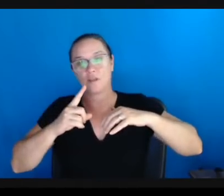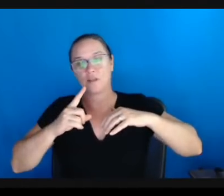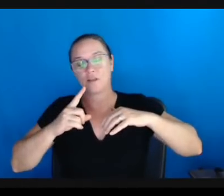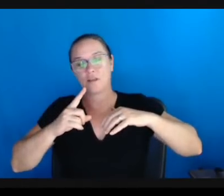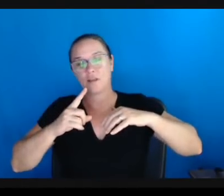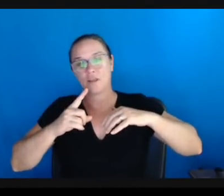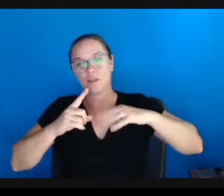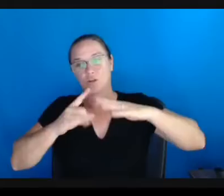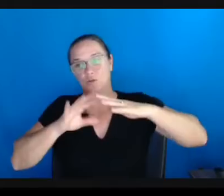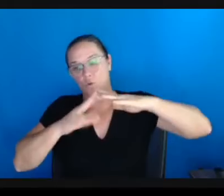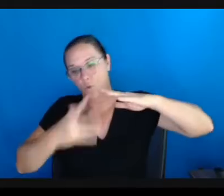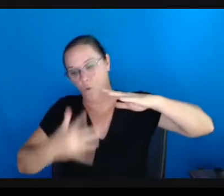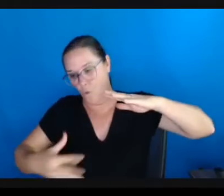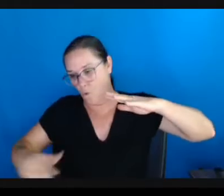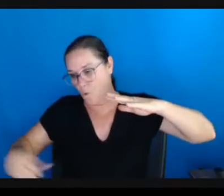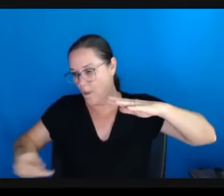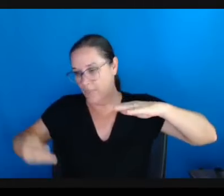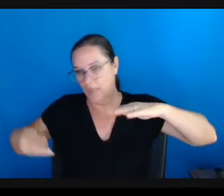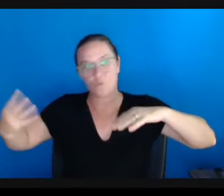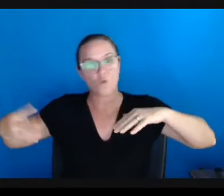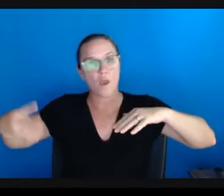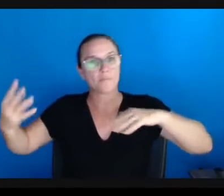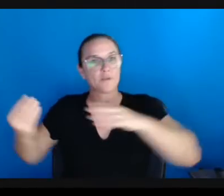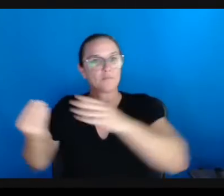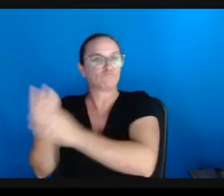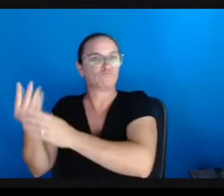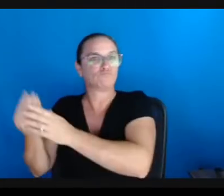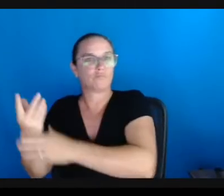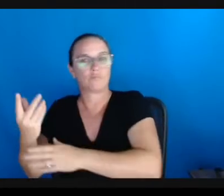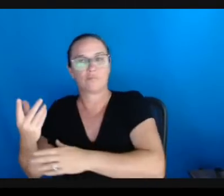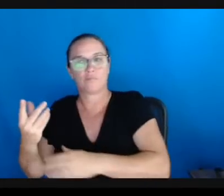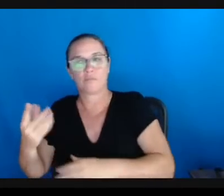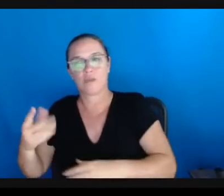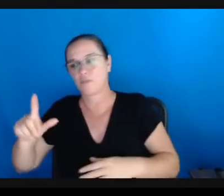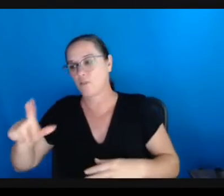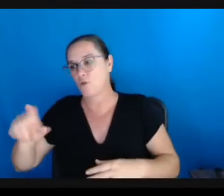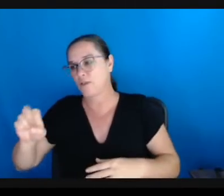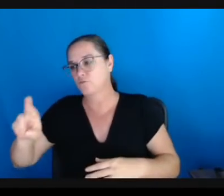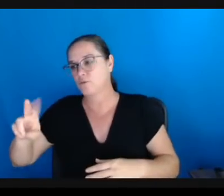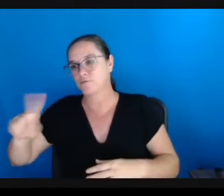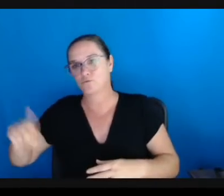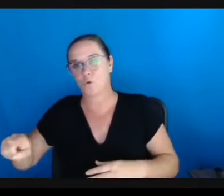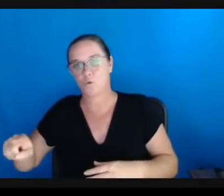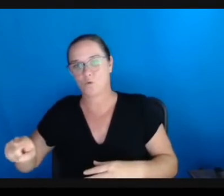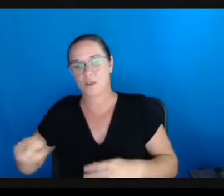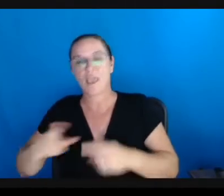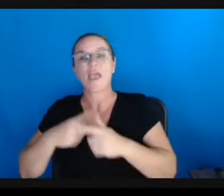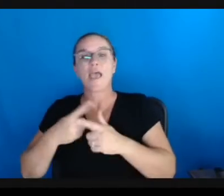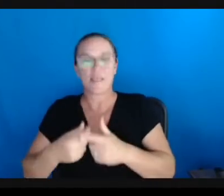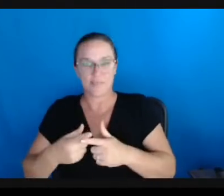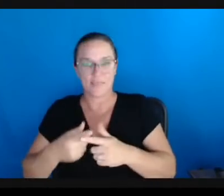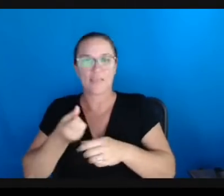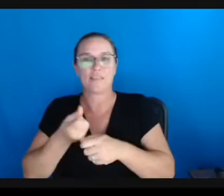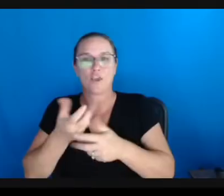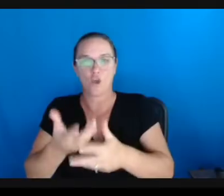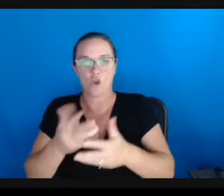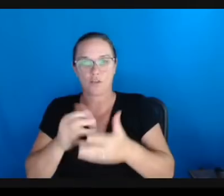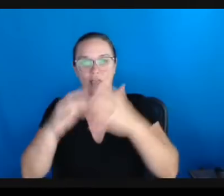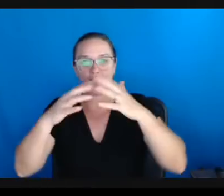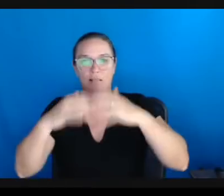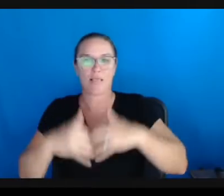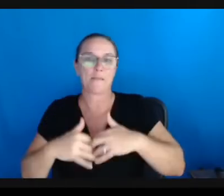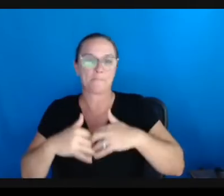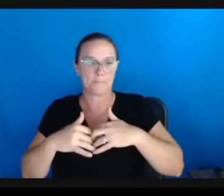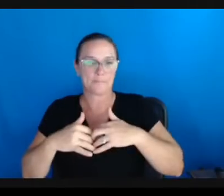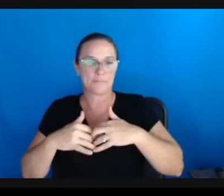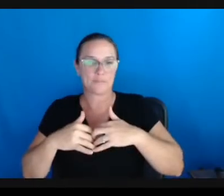ground and erupt it down in the lower east rift zone to create the space to cause the collapse. So that's typically when we get the collapses, is when you